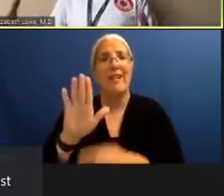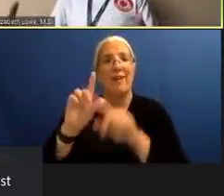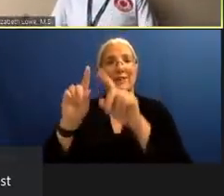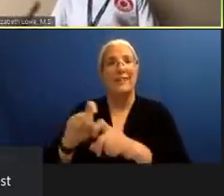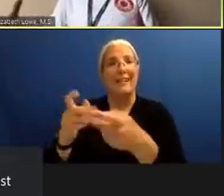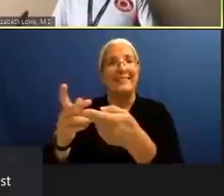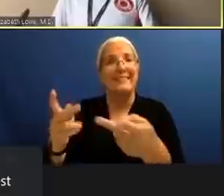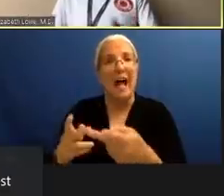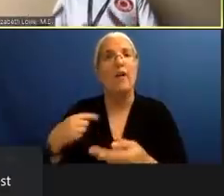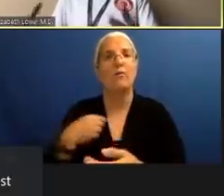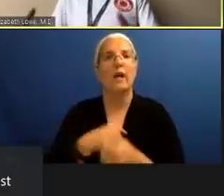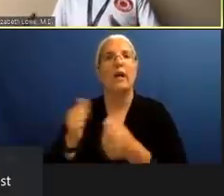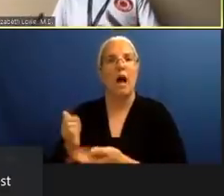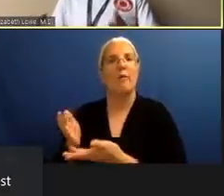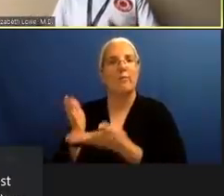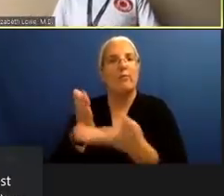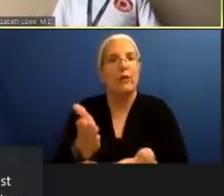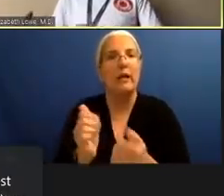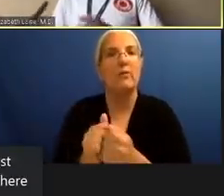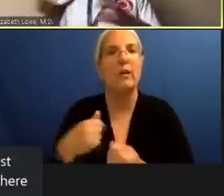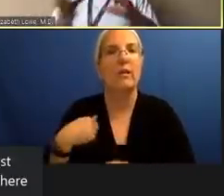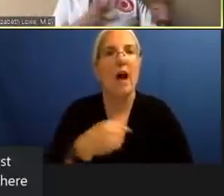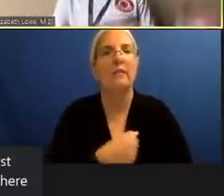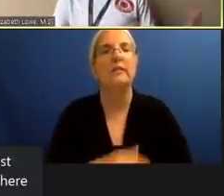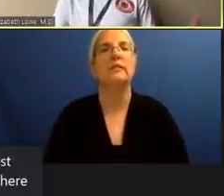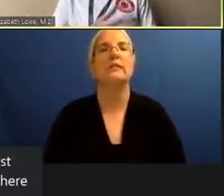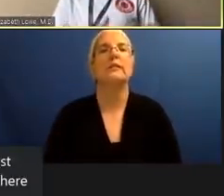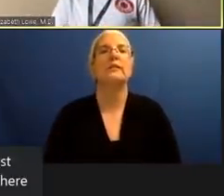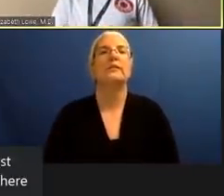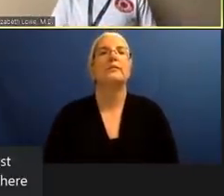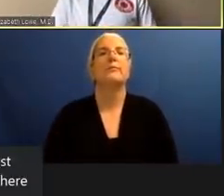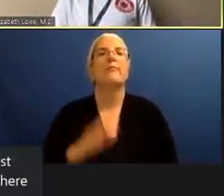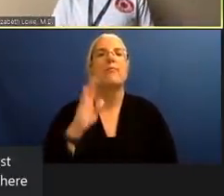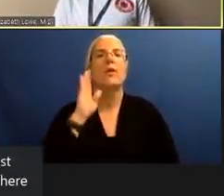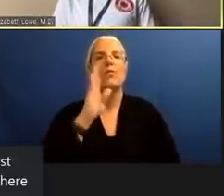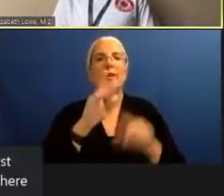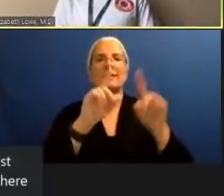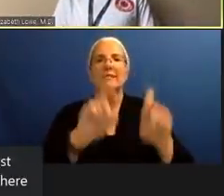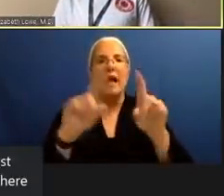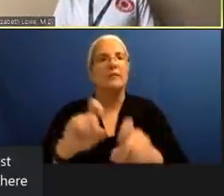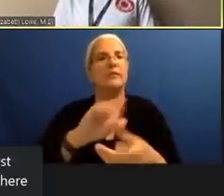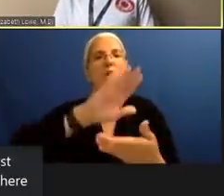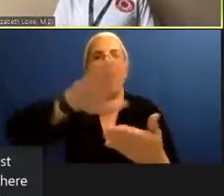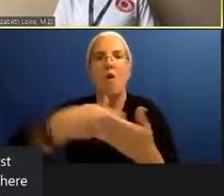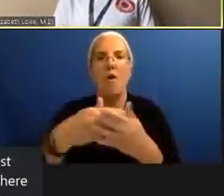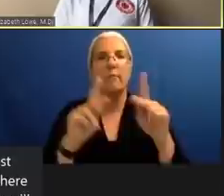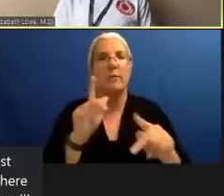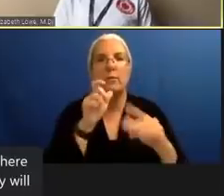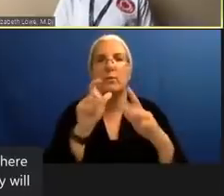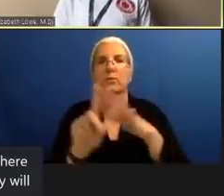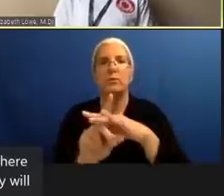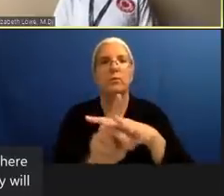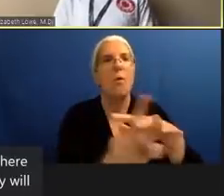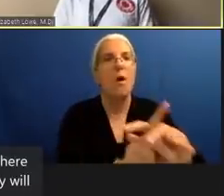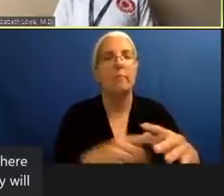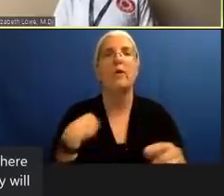yeah, we're here, we'll swab all your patients, or they're somewhere else and they'll swab our patients. And it's just been really nice to be